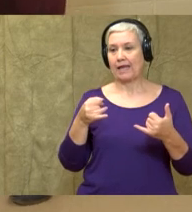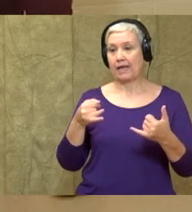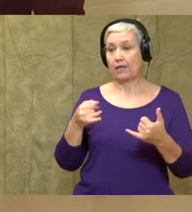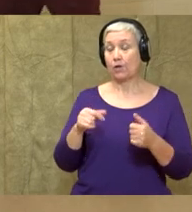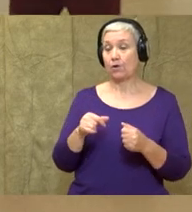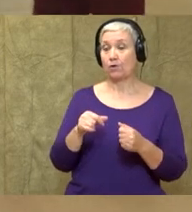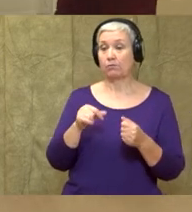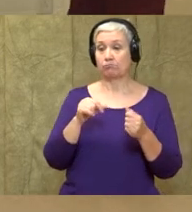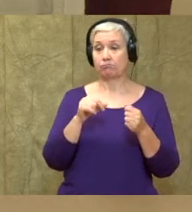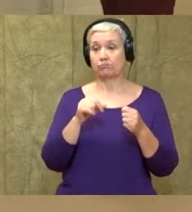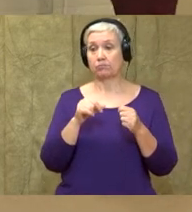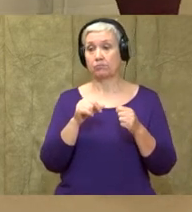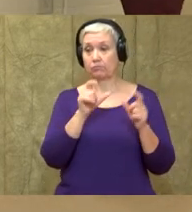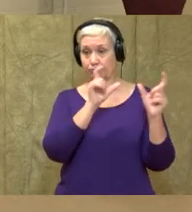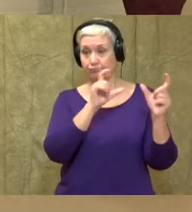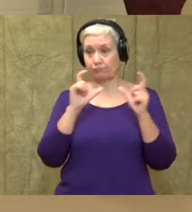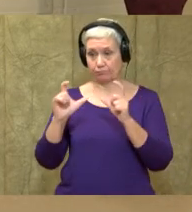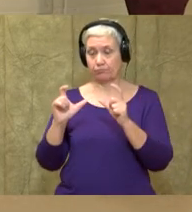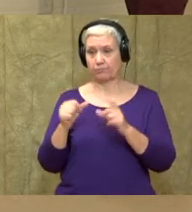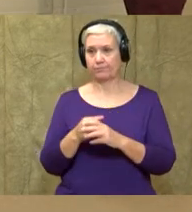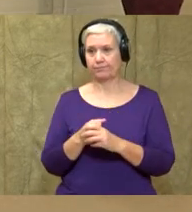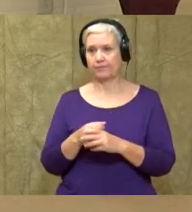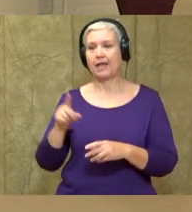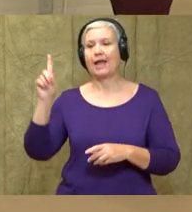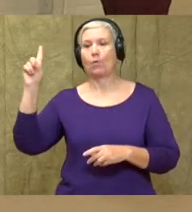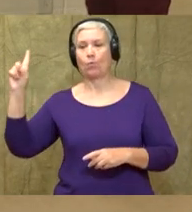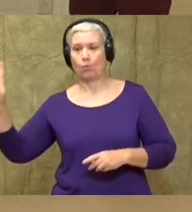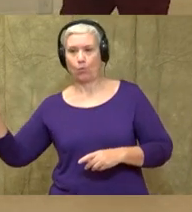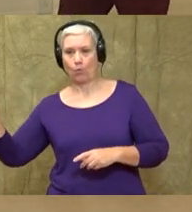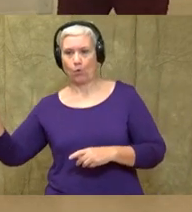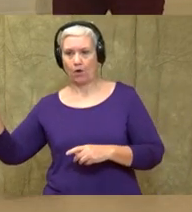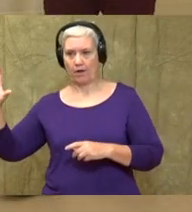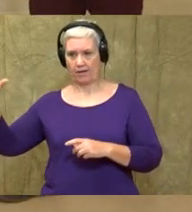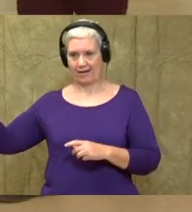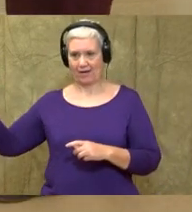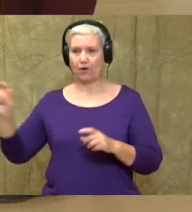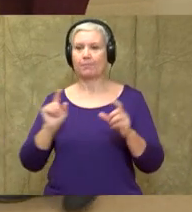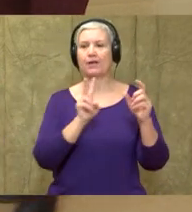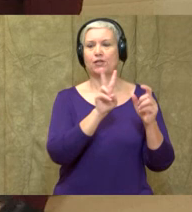them, versus on the previous slide, I had one linear term. And if I went back to